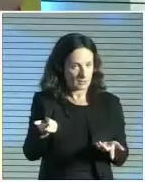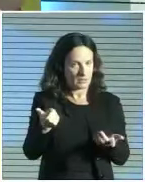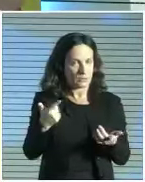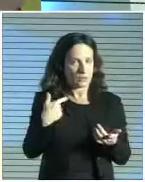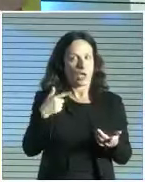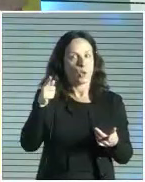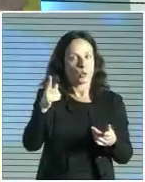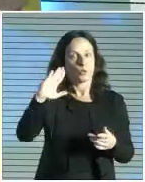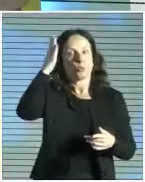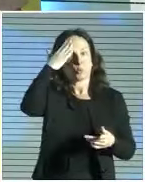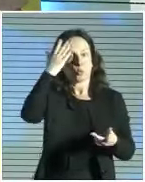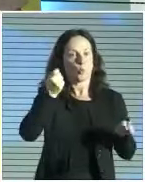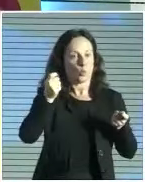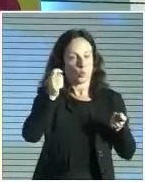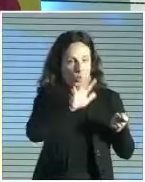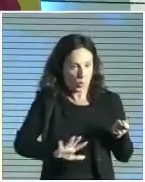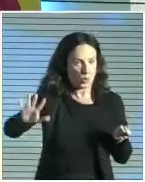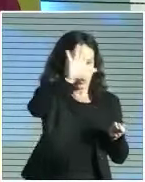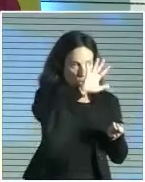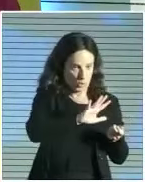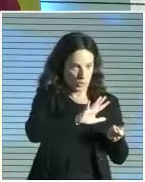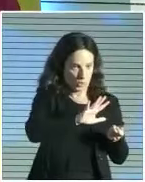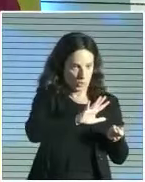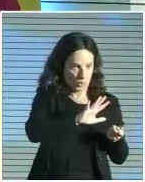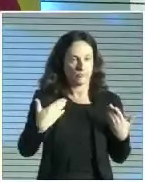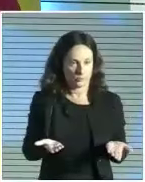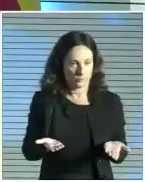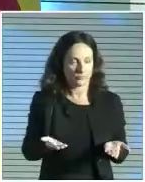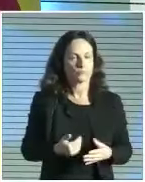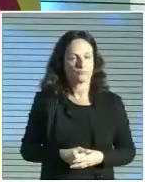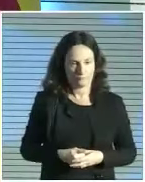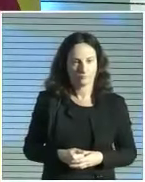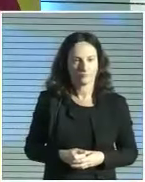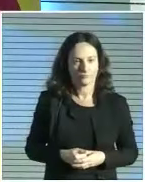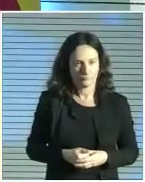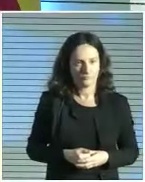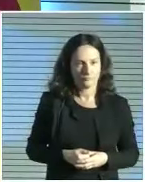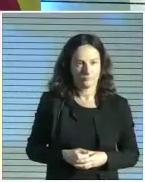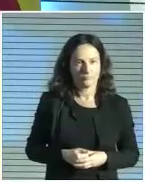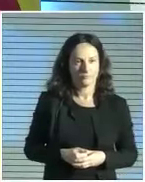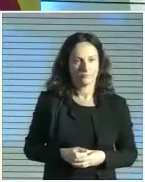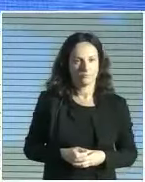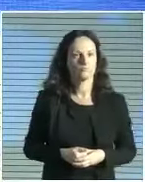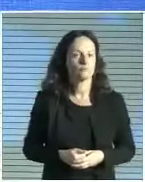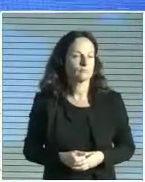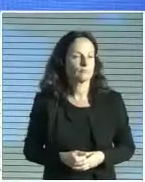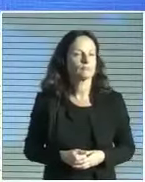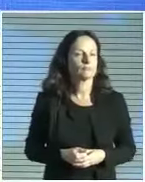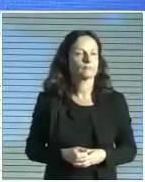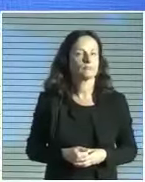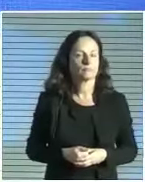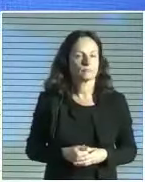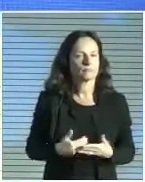that what is discussed at the federal level. Why are you cooperating at that level? Well, I mean, it turned out